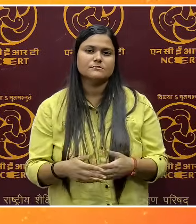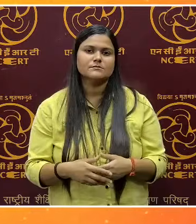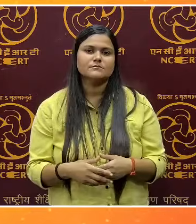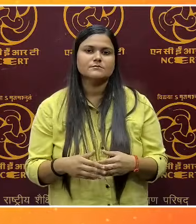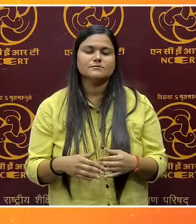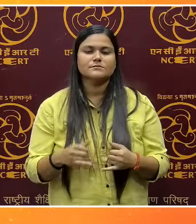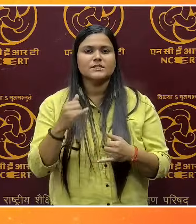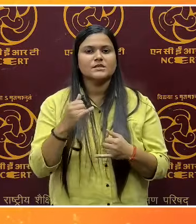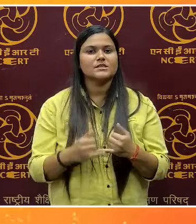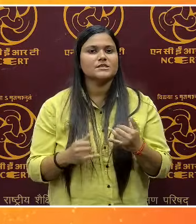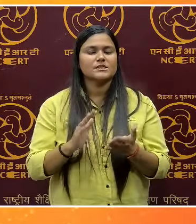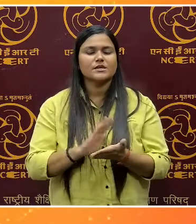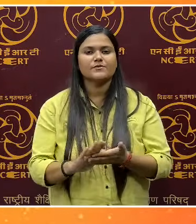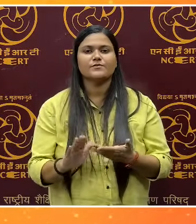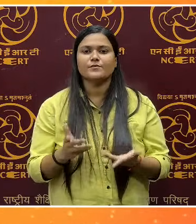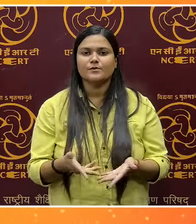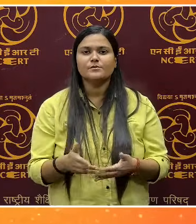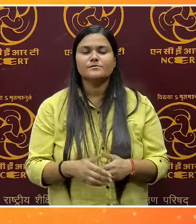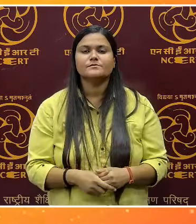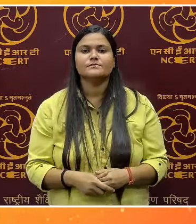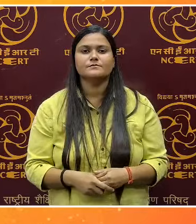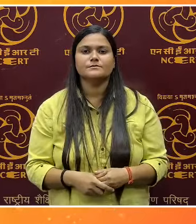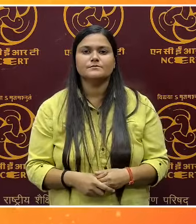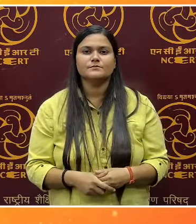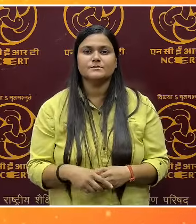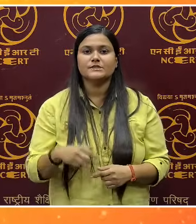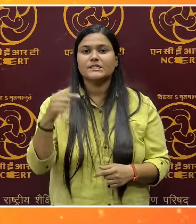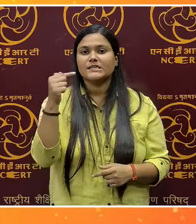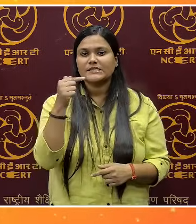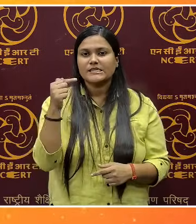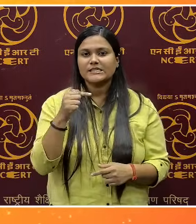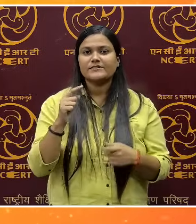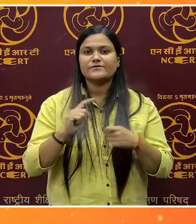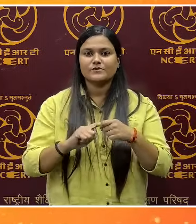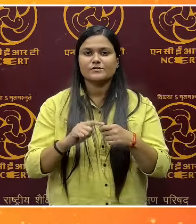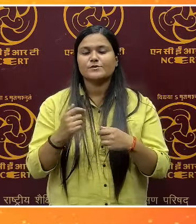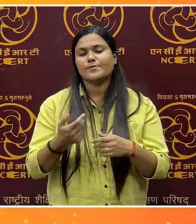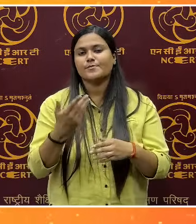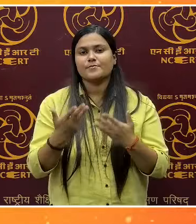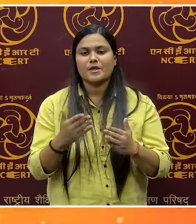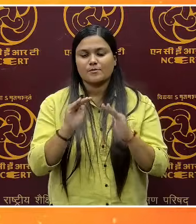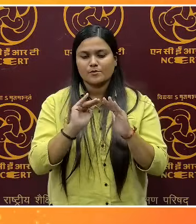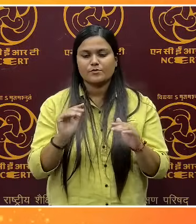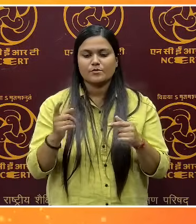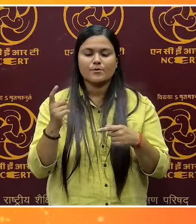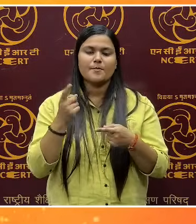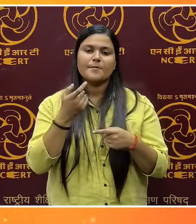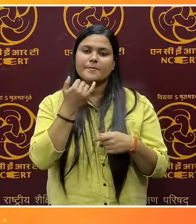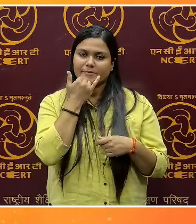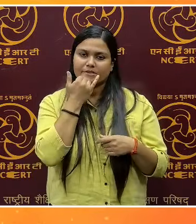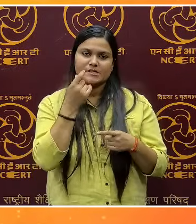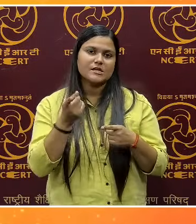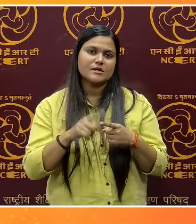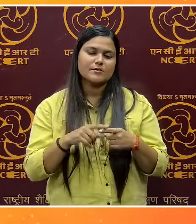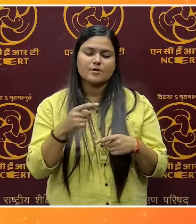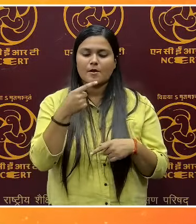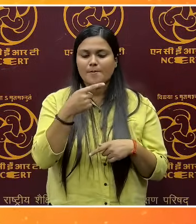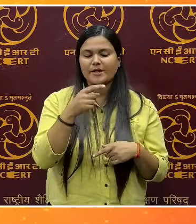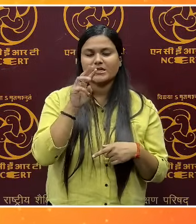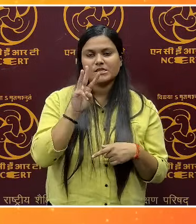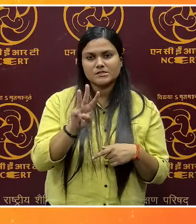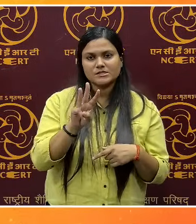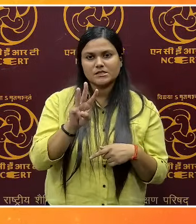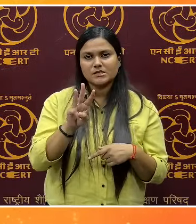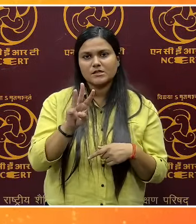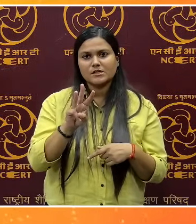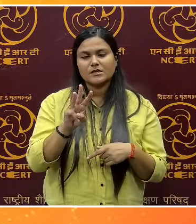conclusion to our students Just here? a minute, because Okay. negative question is there. I Okay, think okay. children may do mistake this in is this. also important. Yes. What is minus 3 to the power 2? As